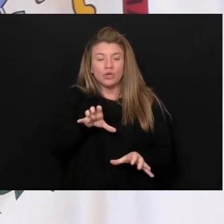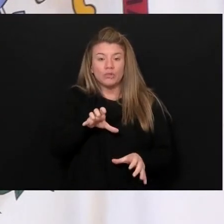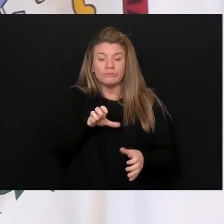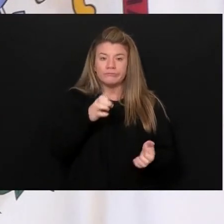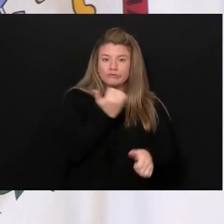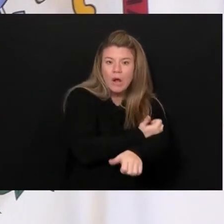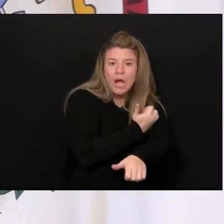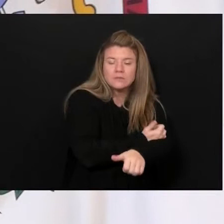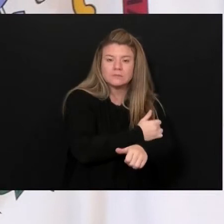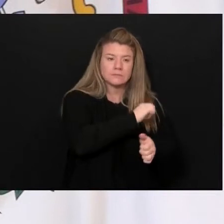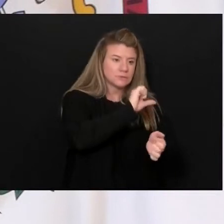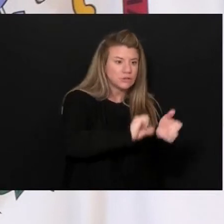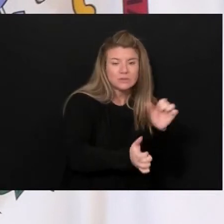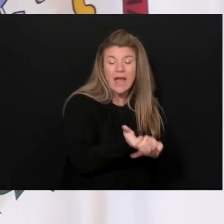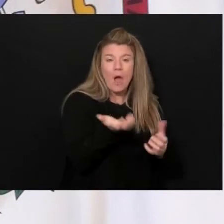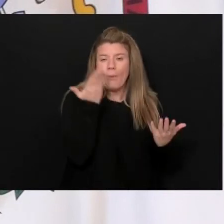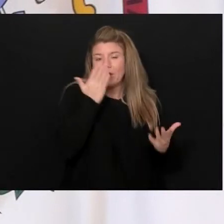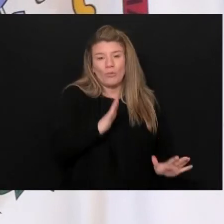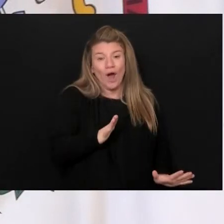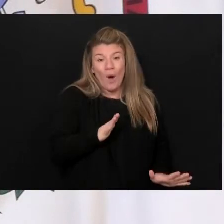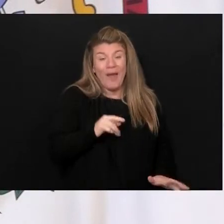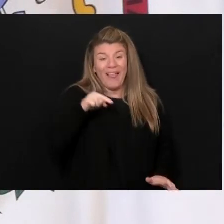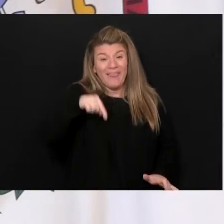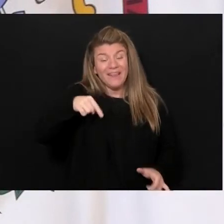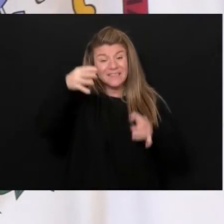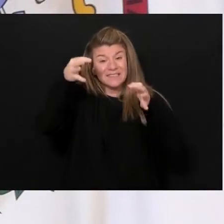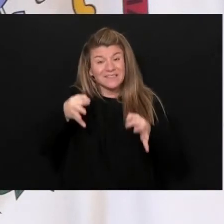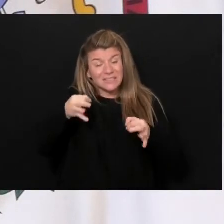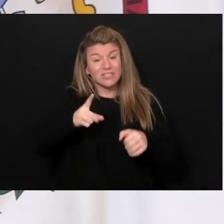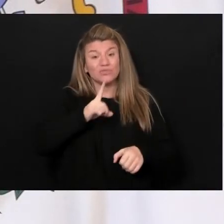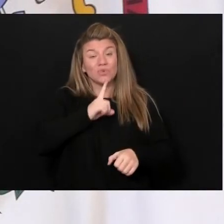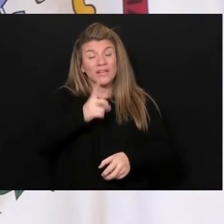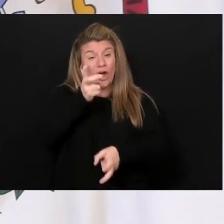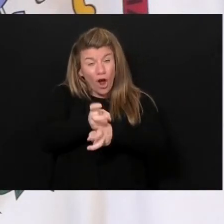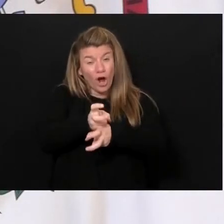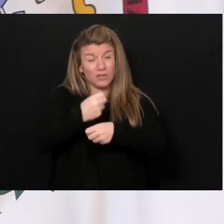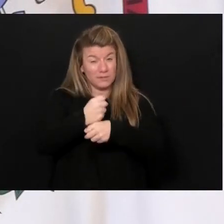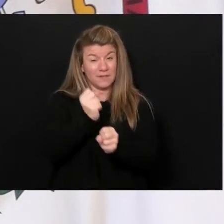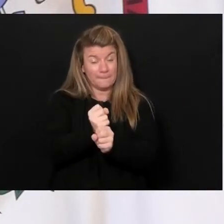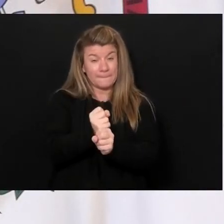Dave, it is really, really tough stuff. And from the standpoint of,